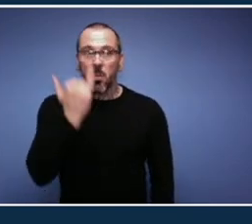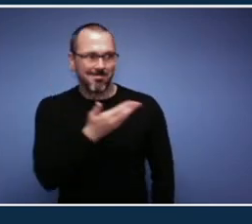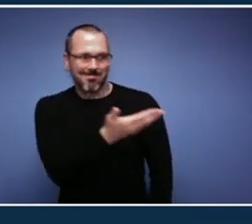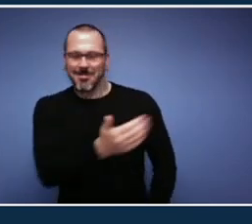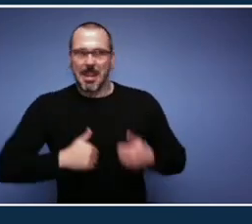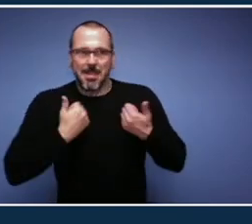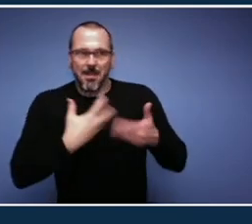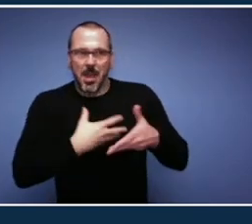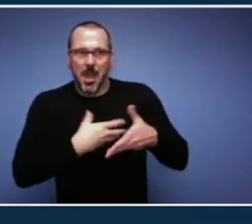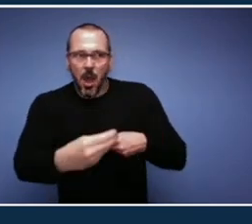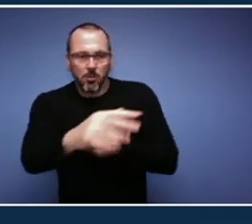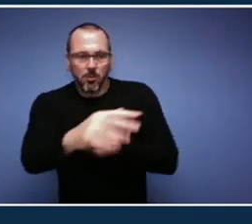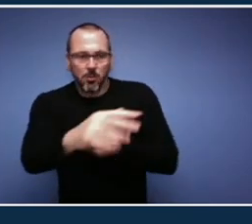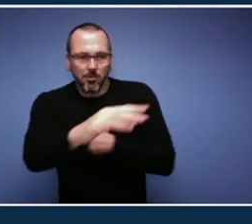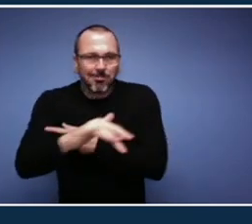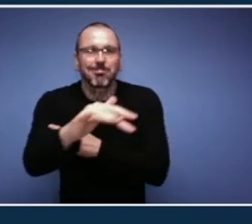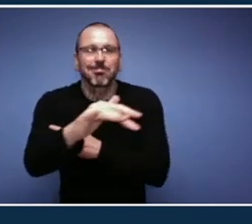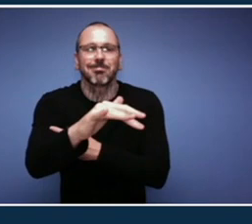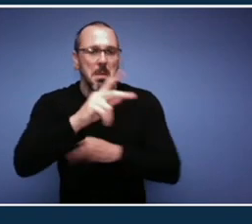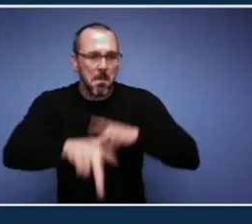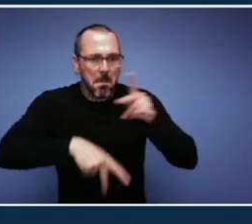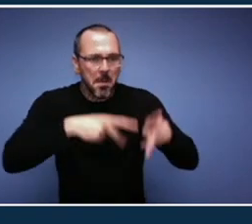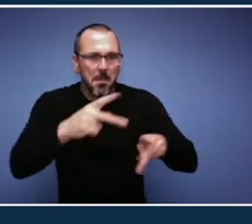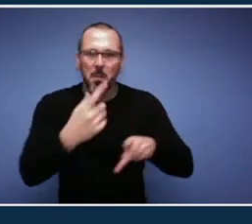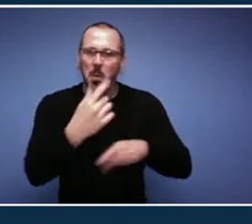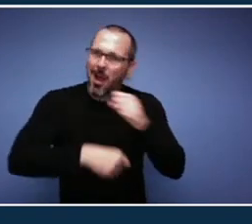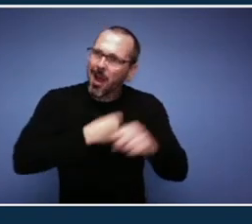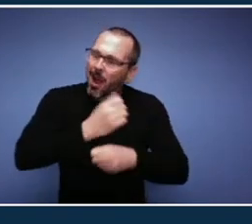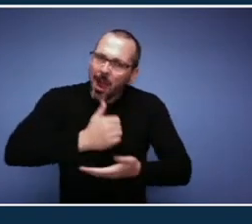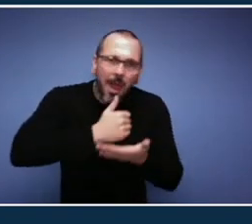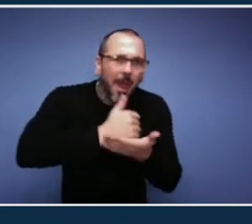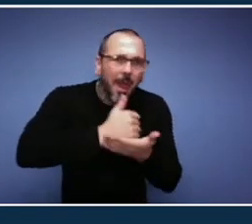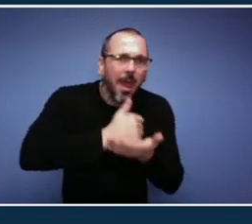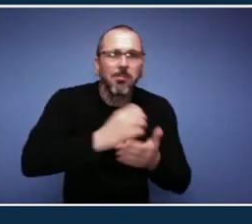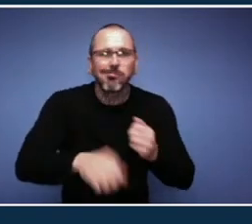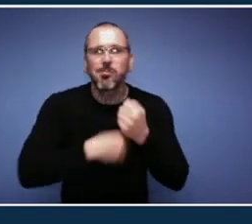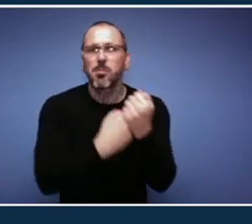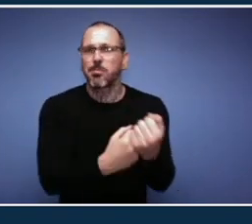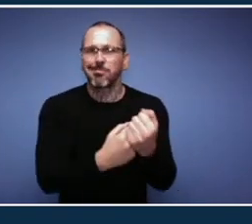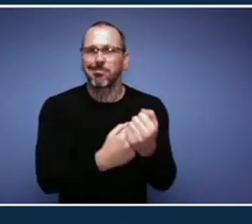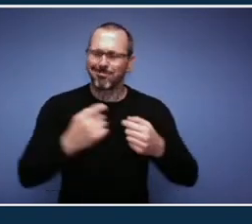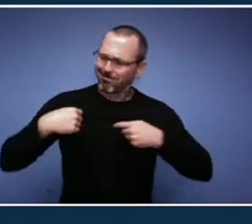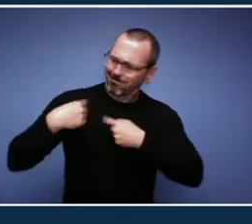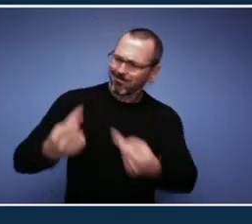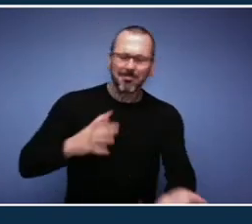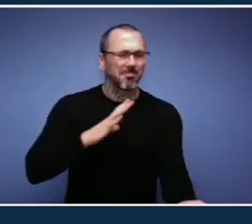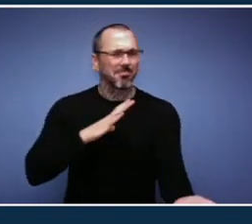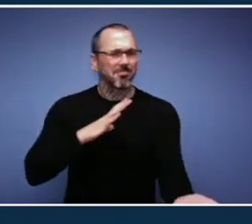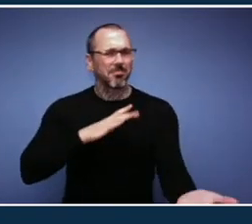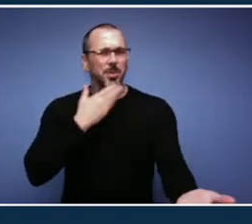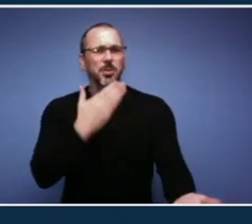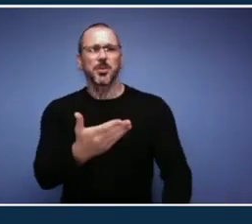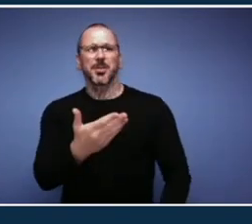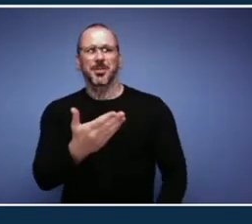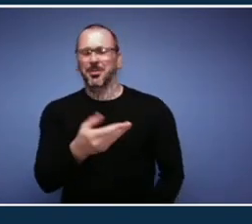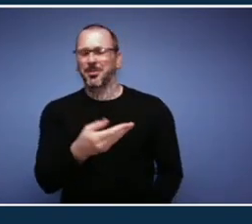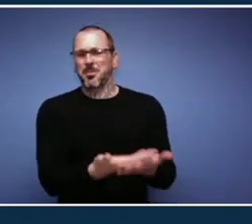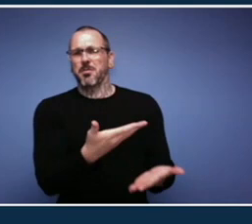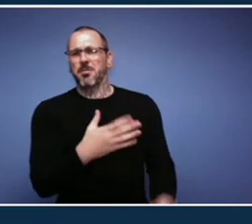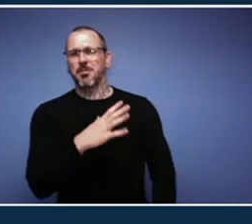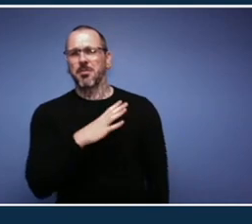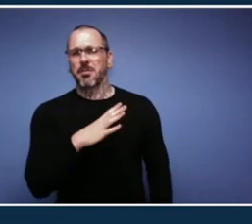for now over a year. Yeah, it's going well. So requiring people with disabilities to